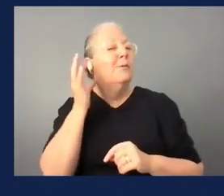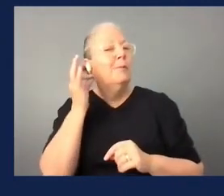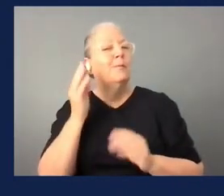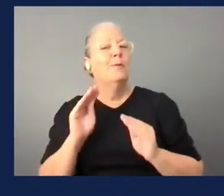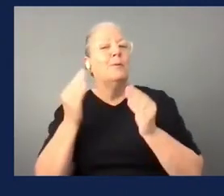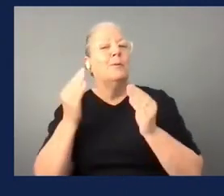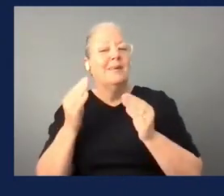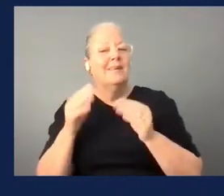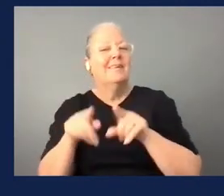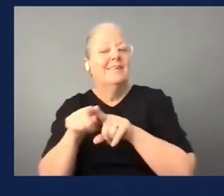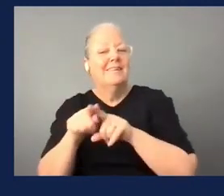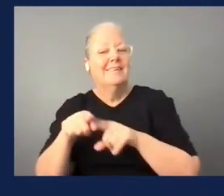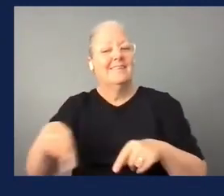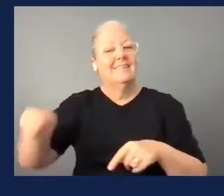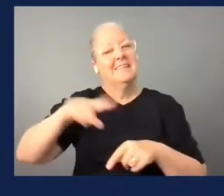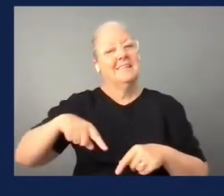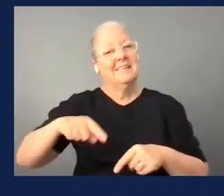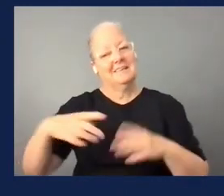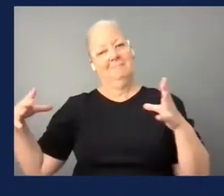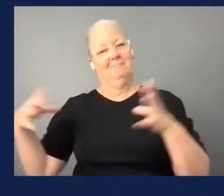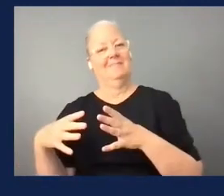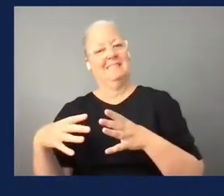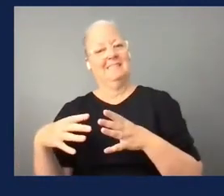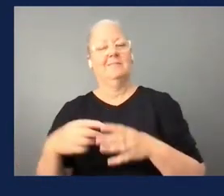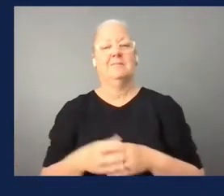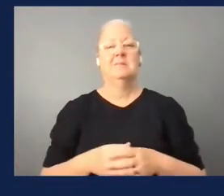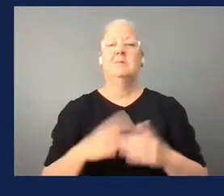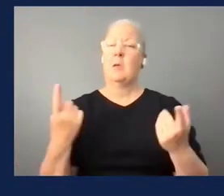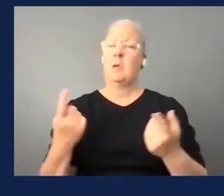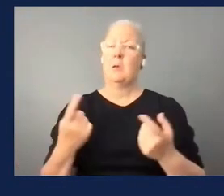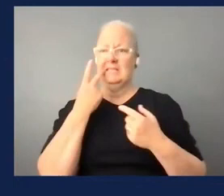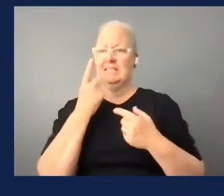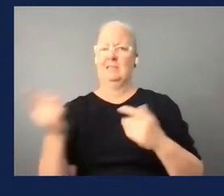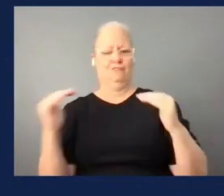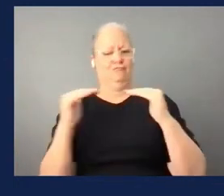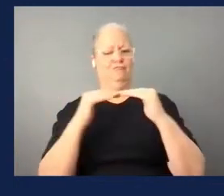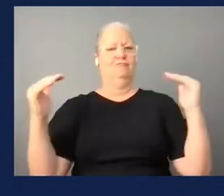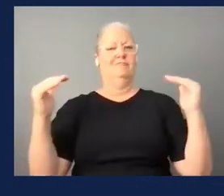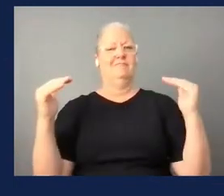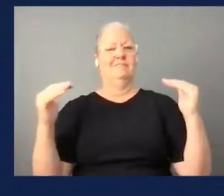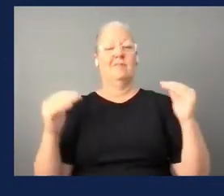as men's football. If we can go to the next slide, please.